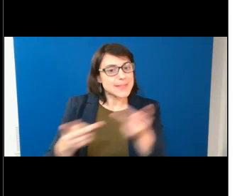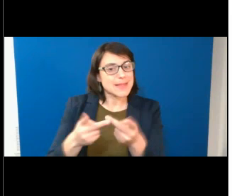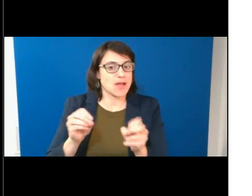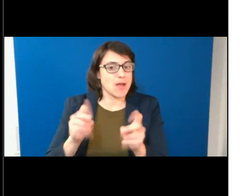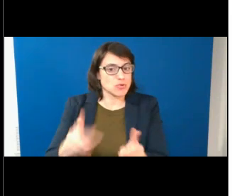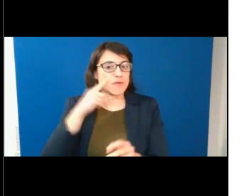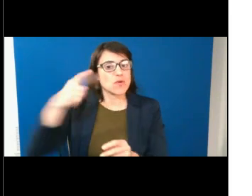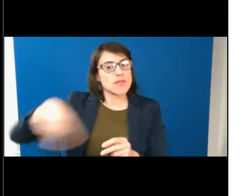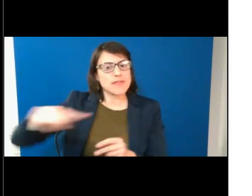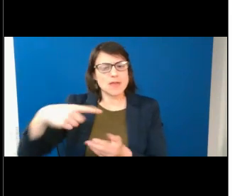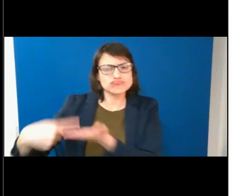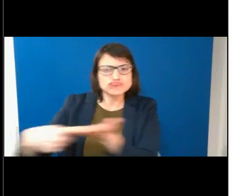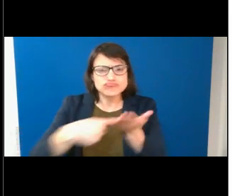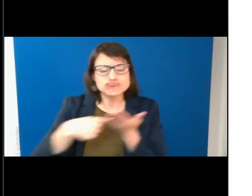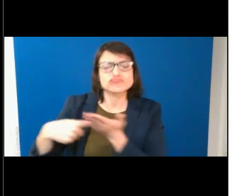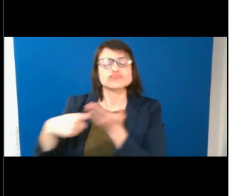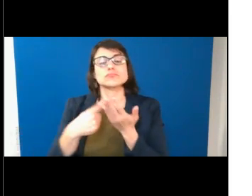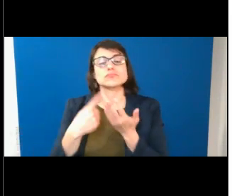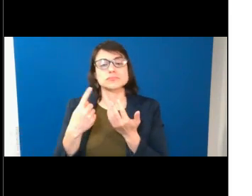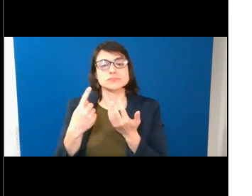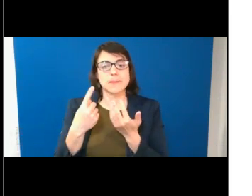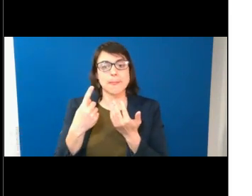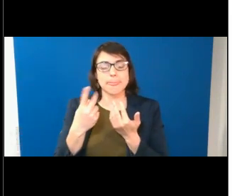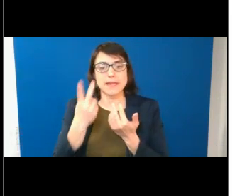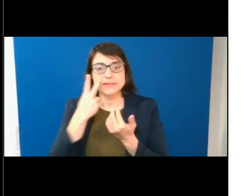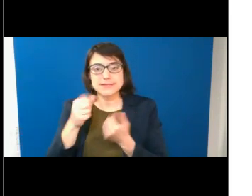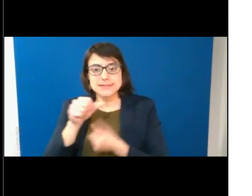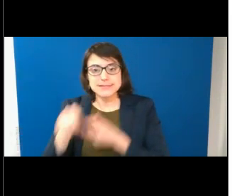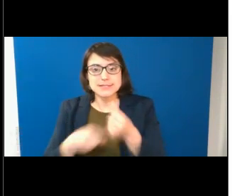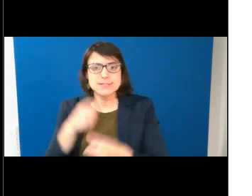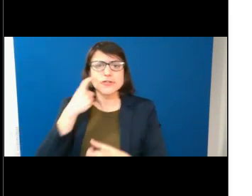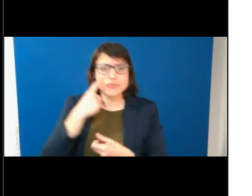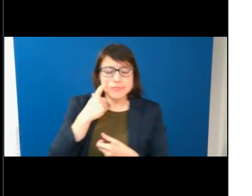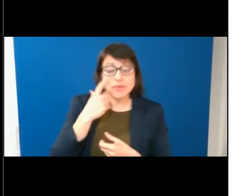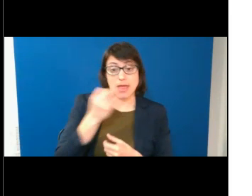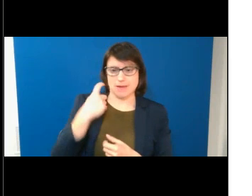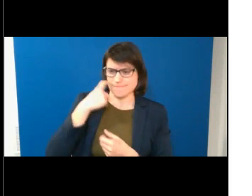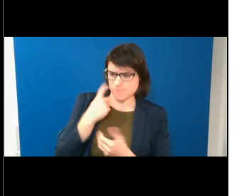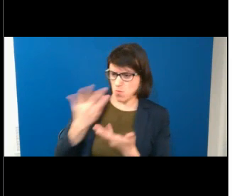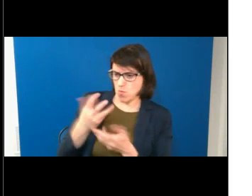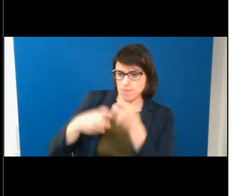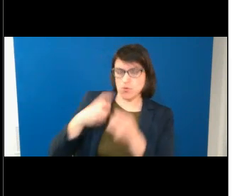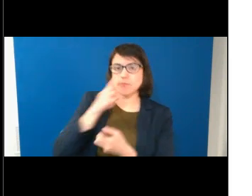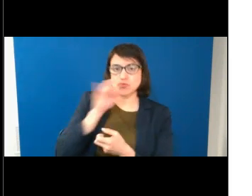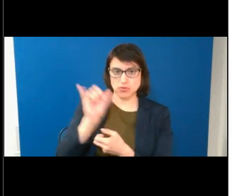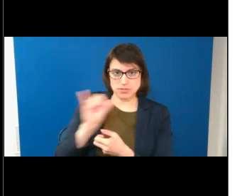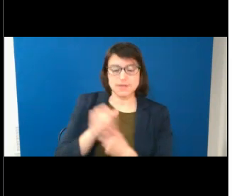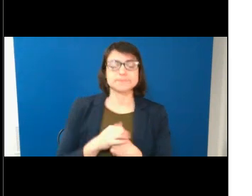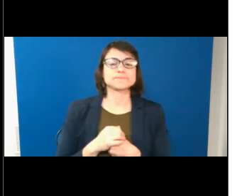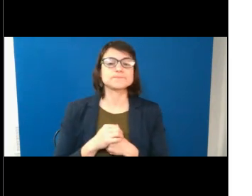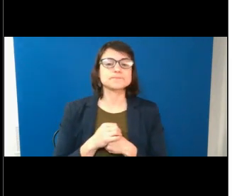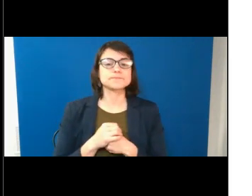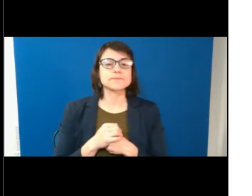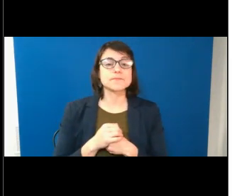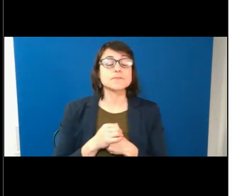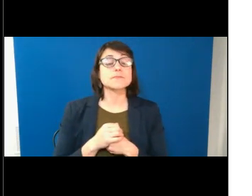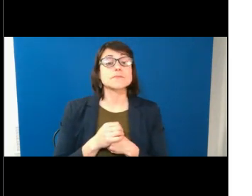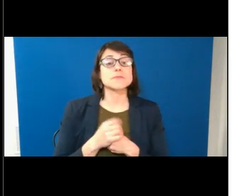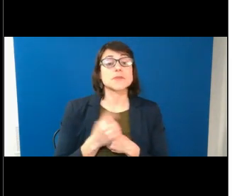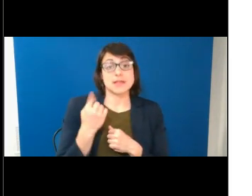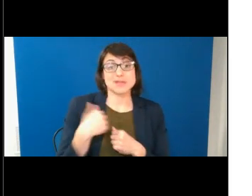to have several opportunities to see what this problem looks like firsthand. Last year, we put on our very first MDLA